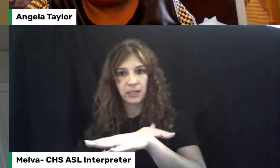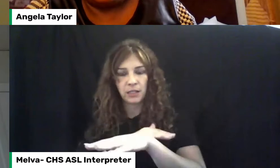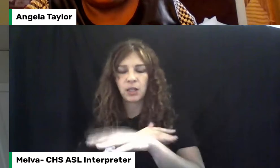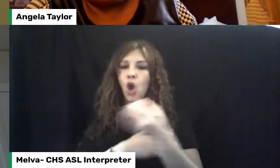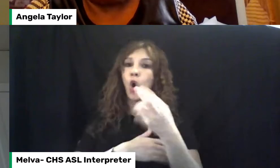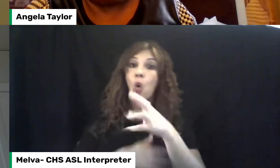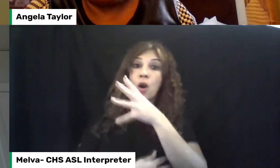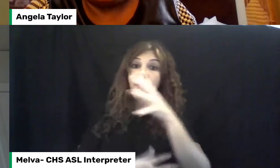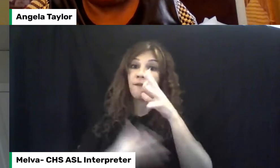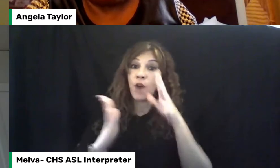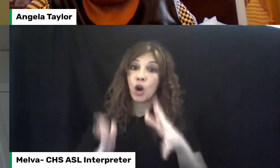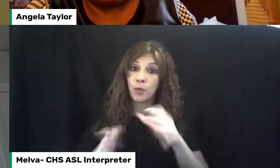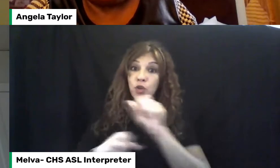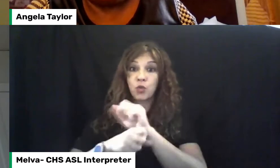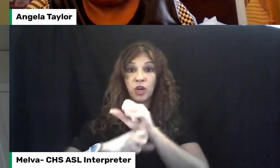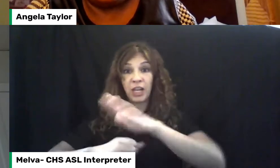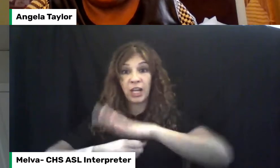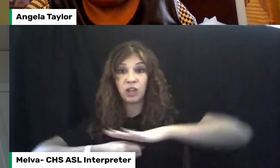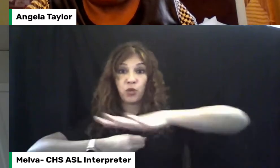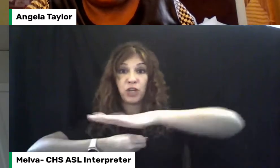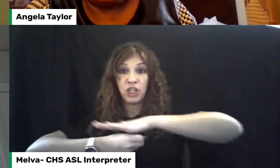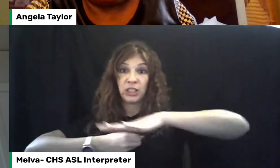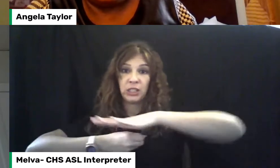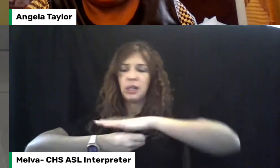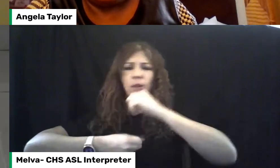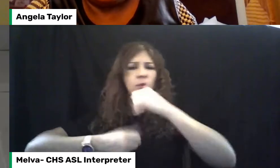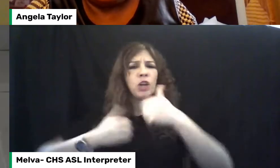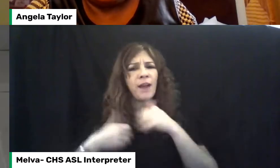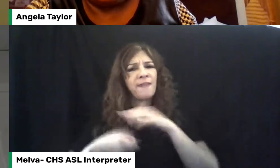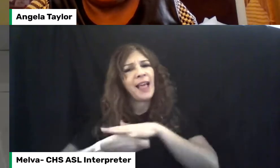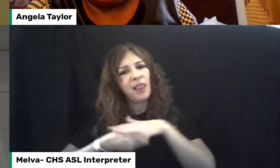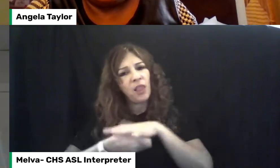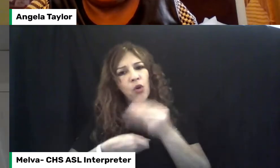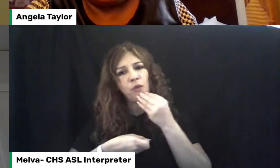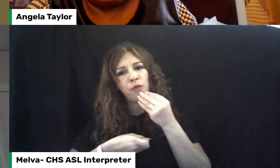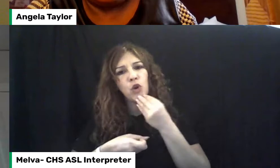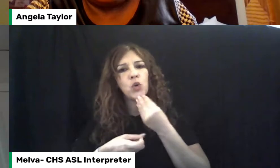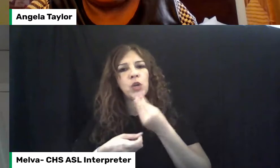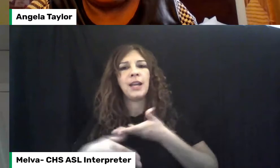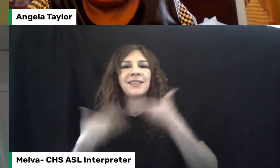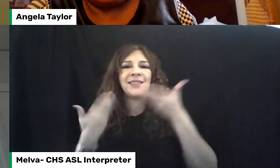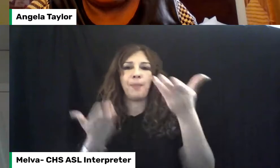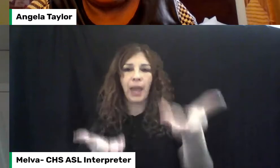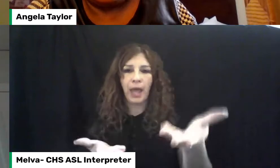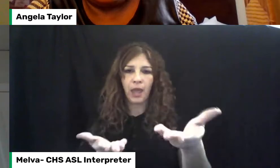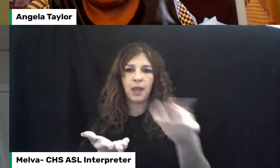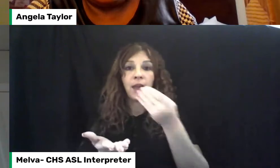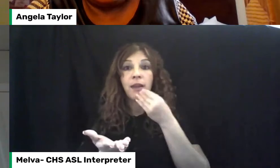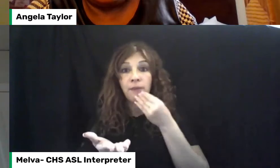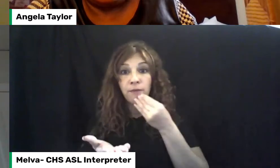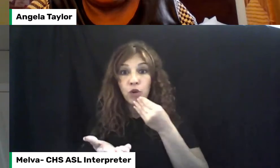If we don't have that local food supply and food chain um, operational,